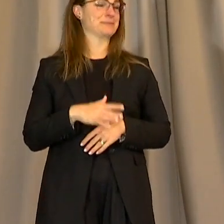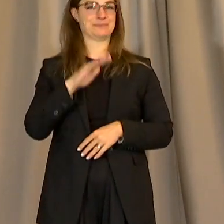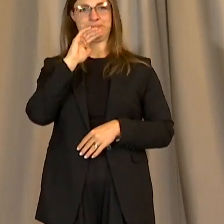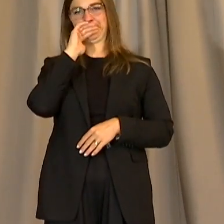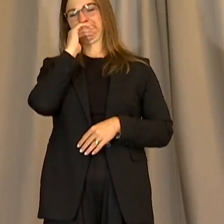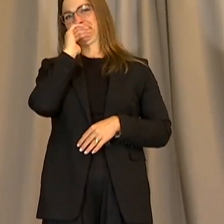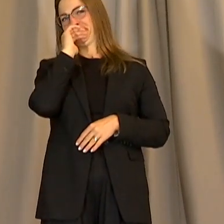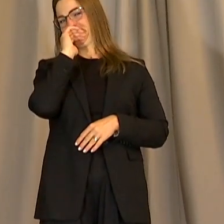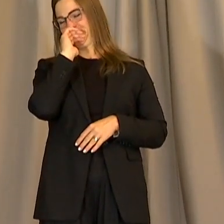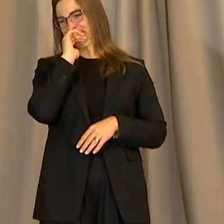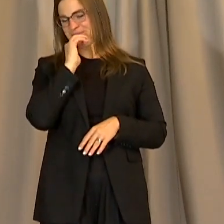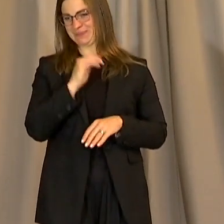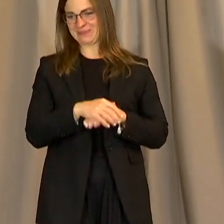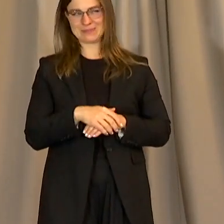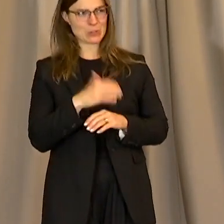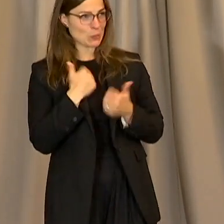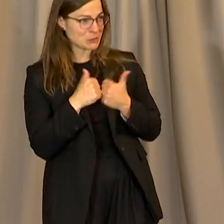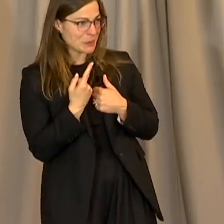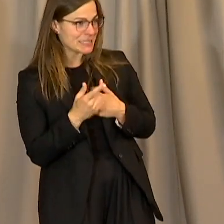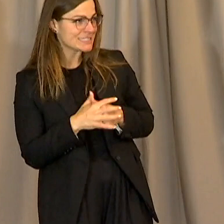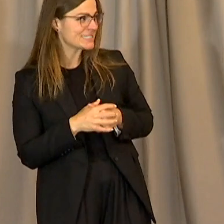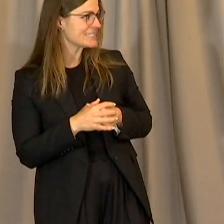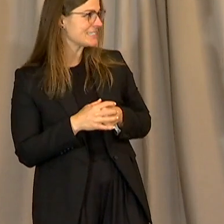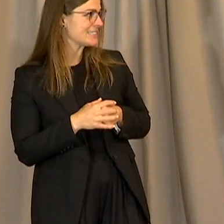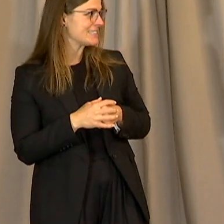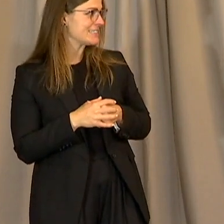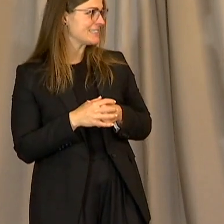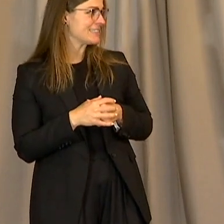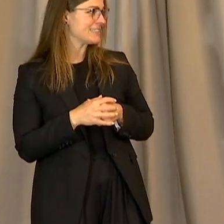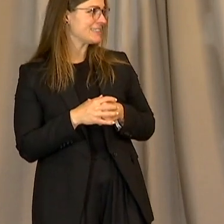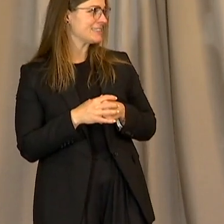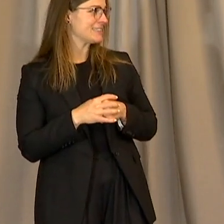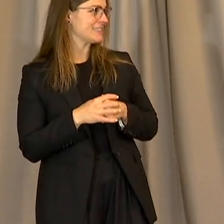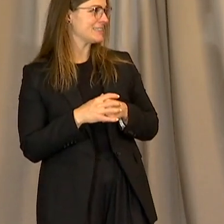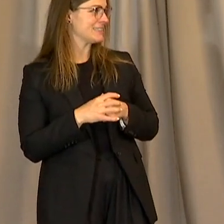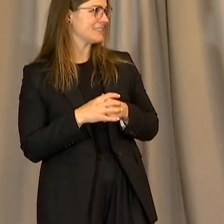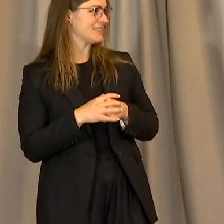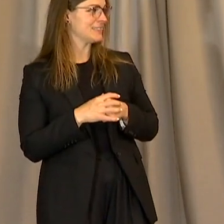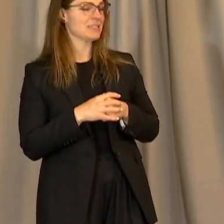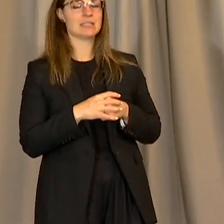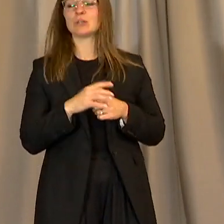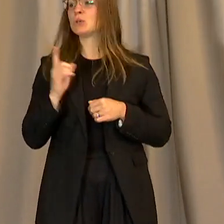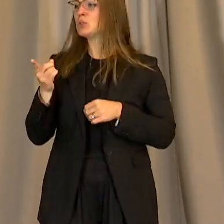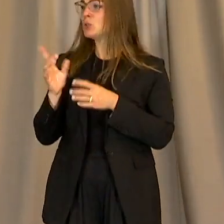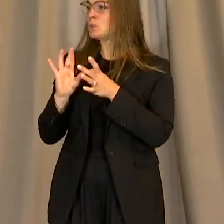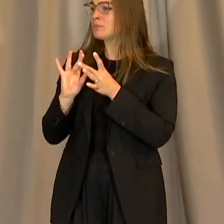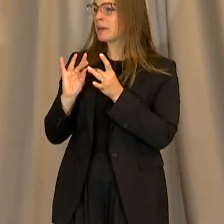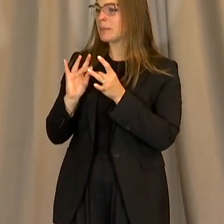Which one?